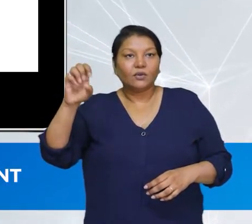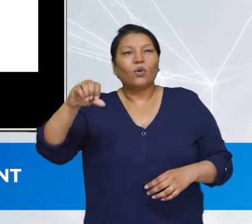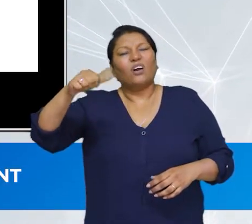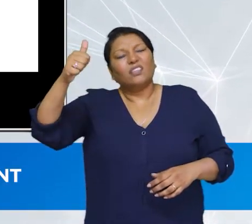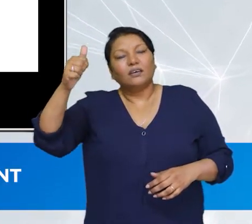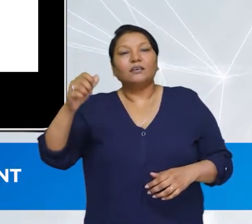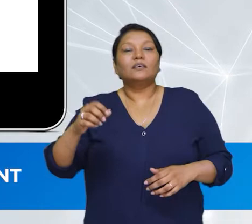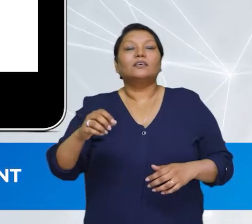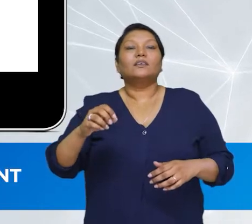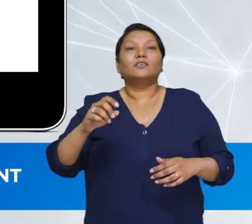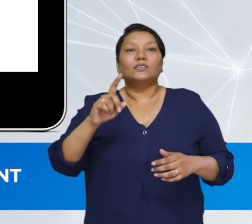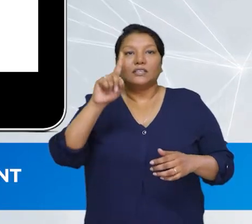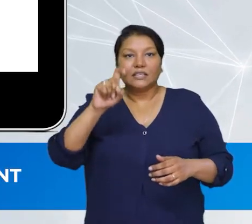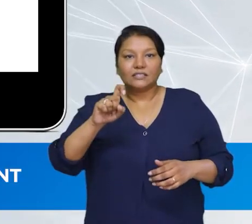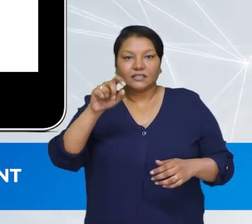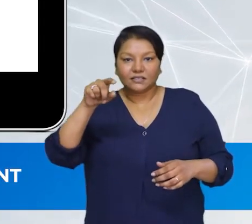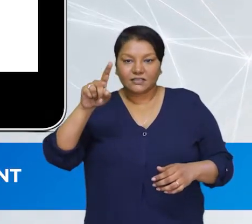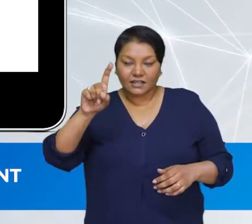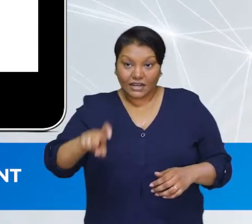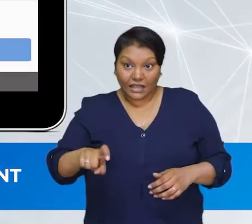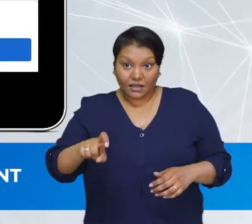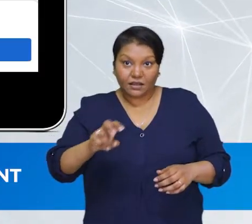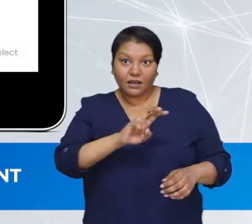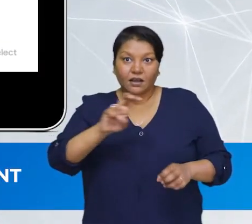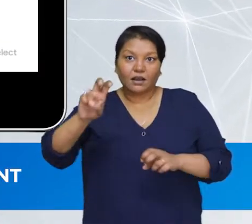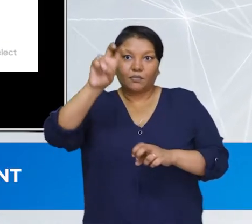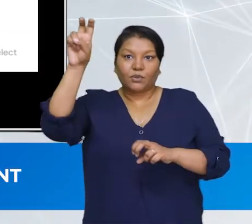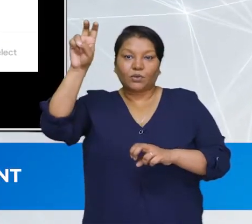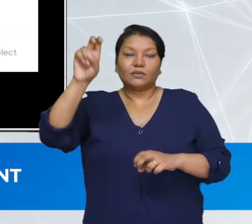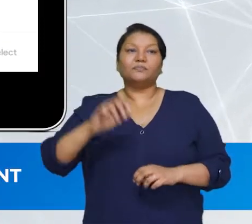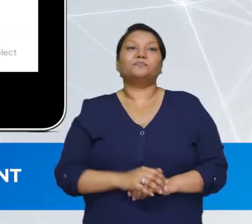drive, simply click Upload.